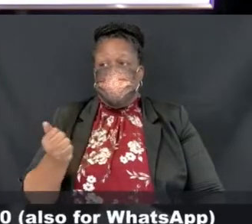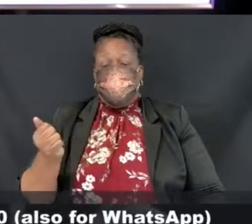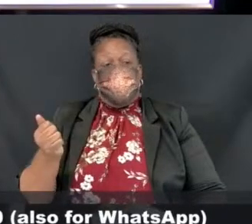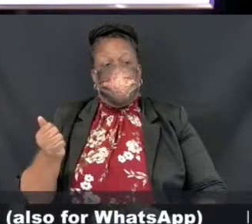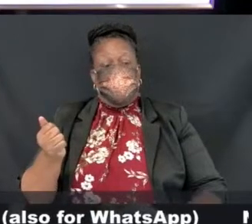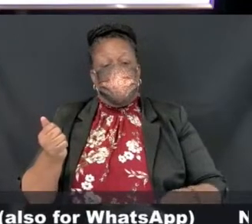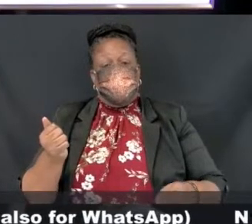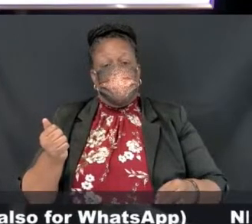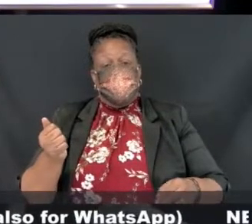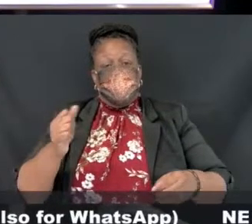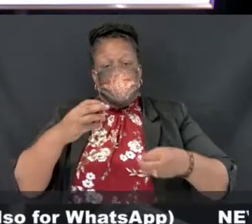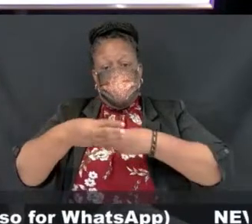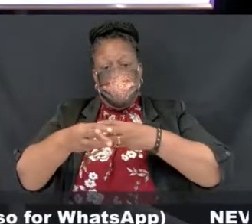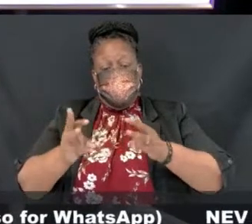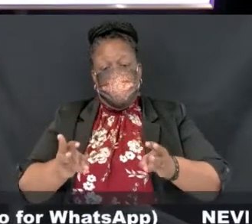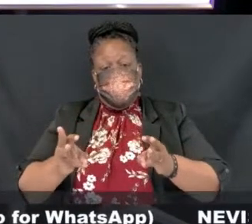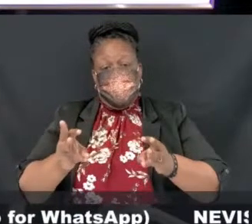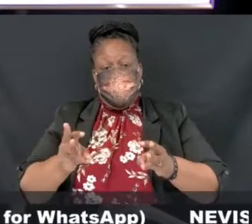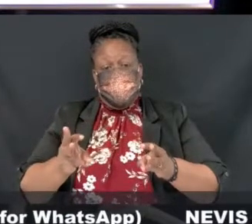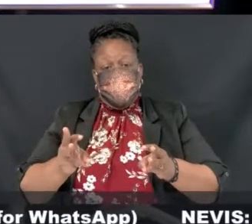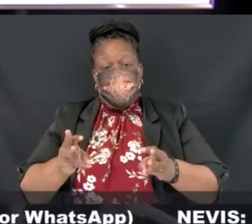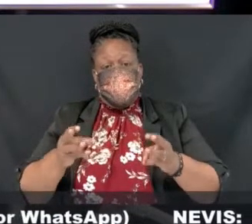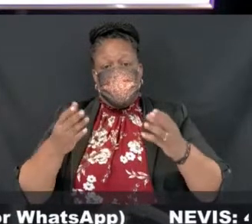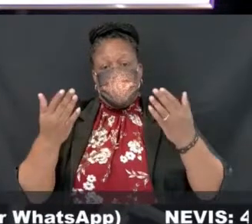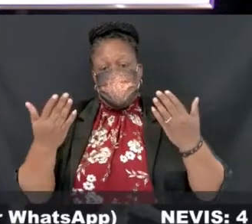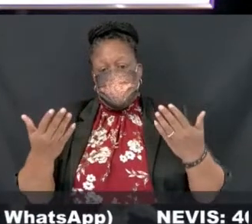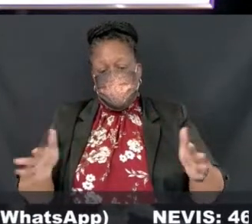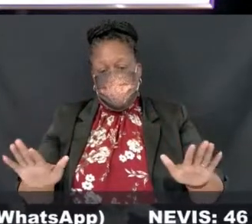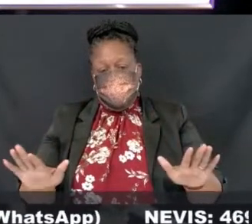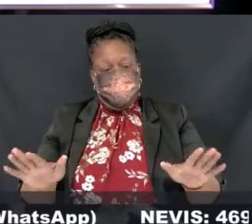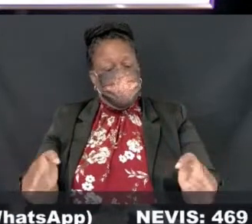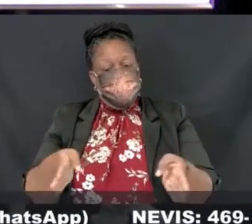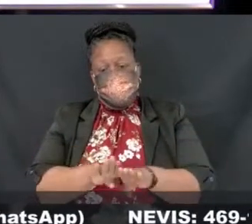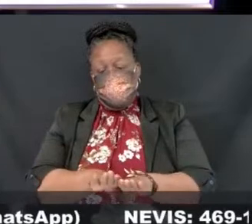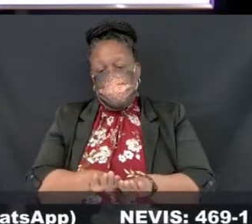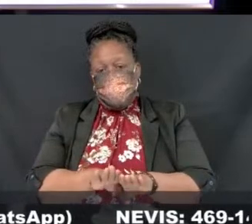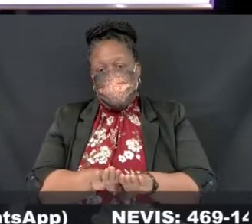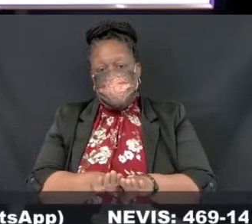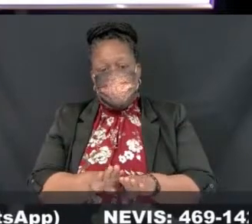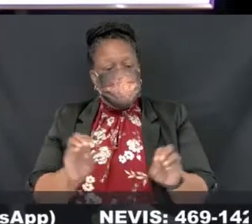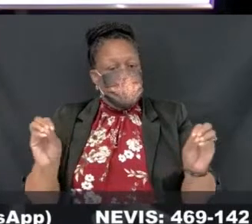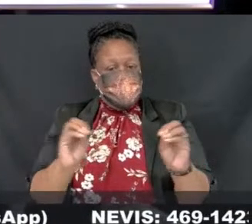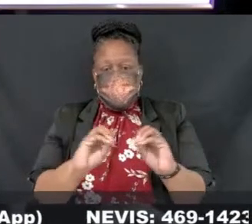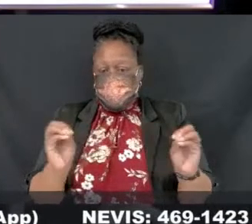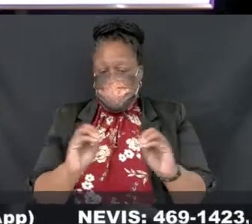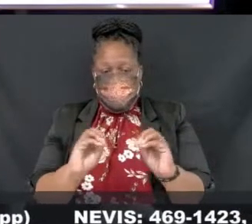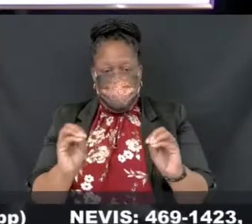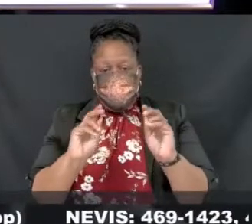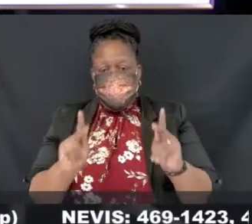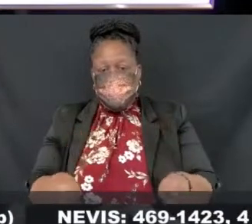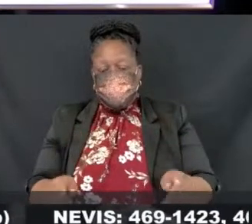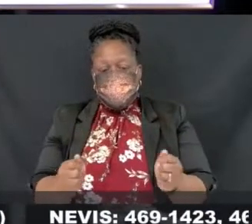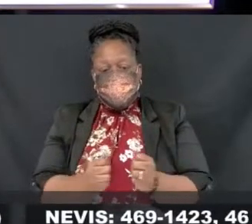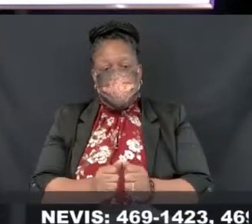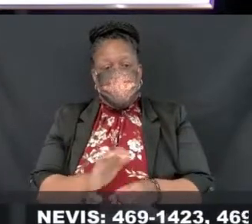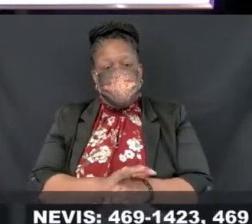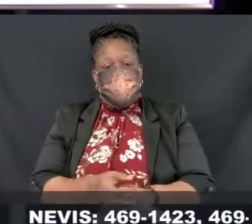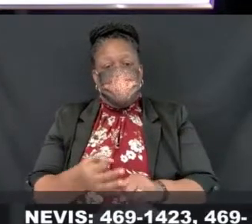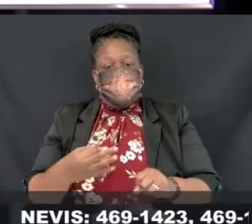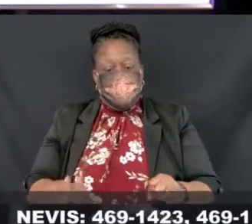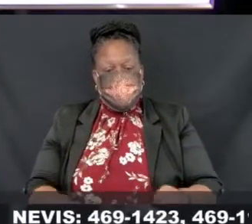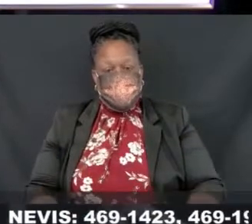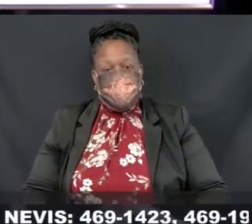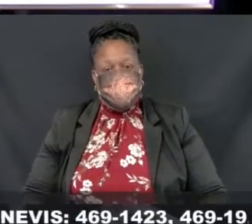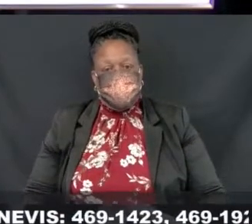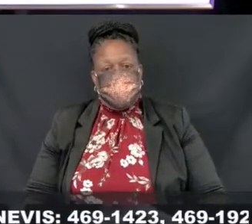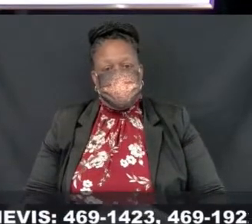5 weeks. We have 0 active cases in St. Kitts and Nevis, and we have one of the highest adult vaccination coverage in the region